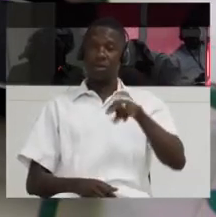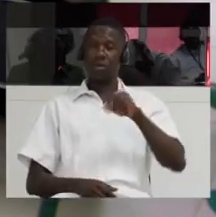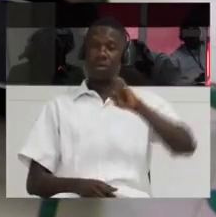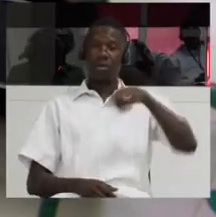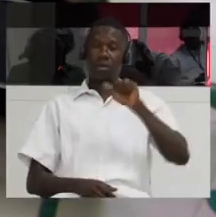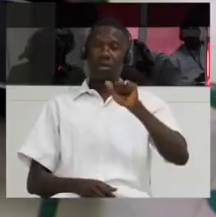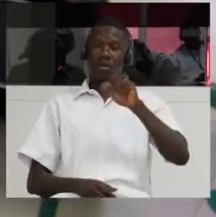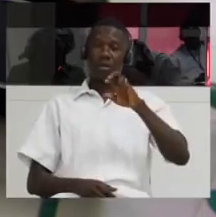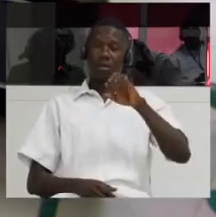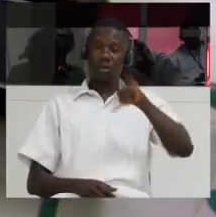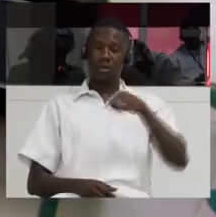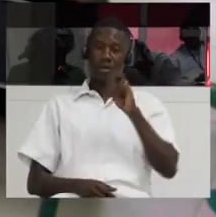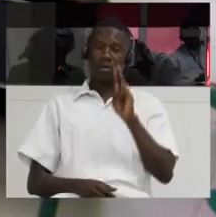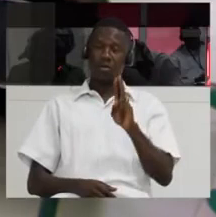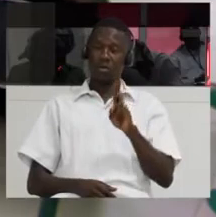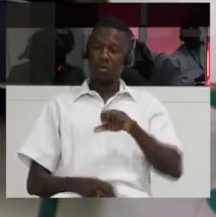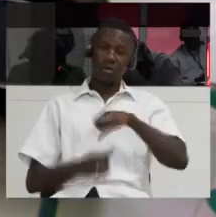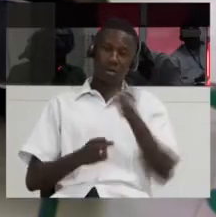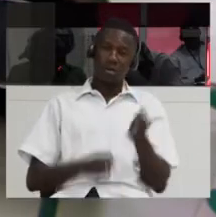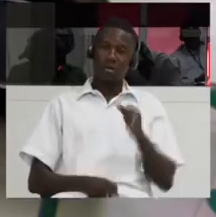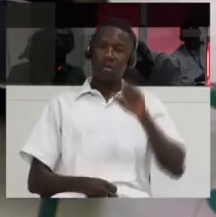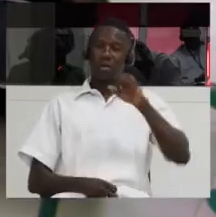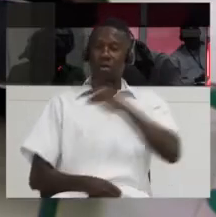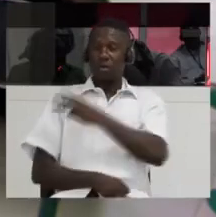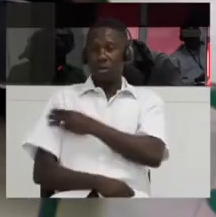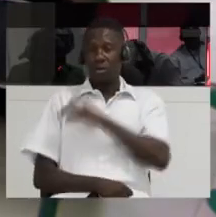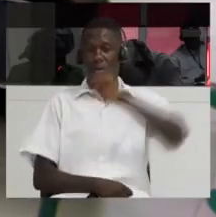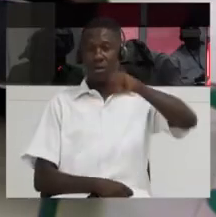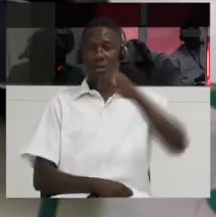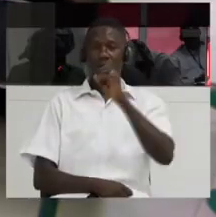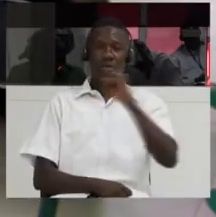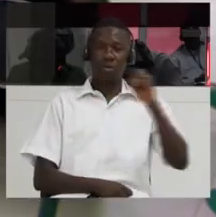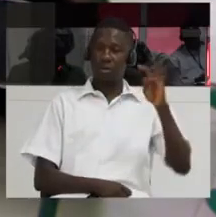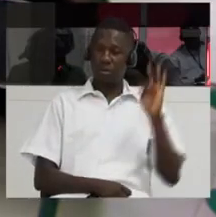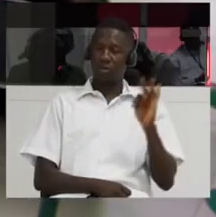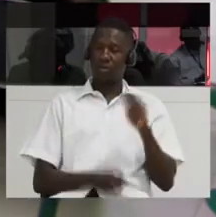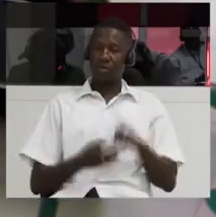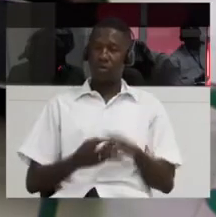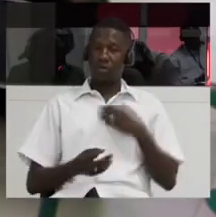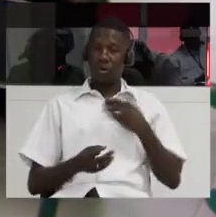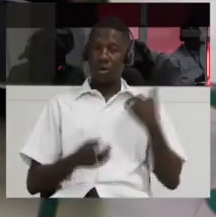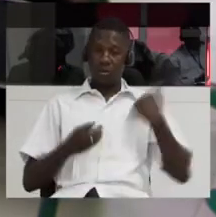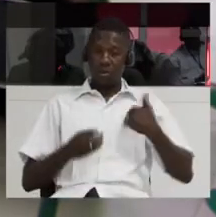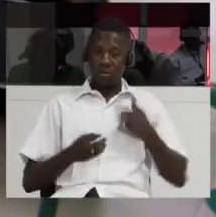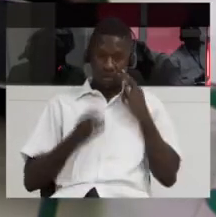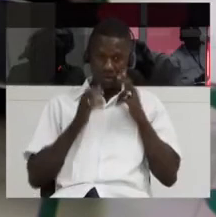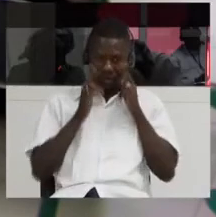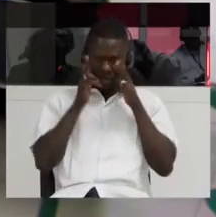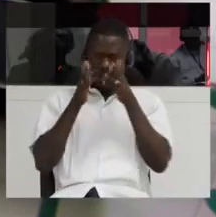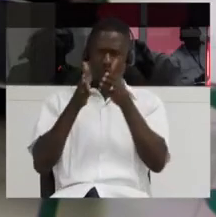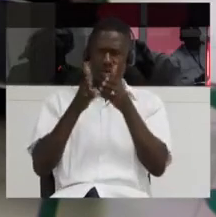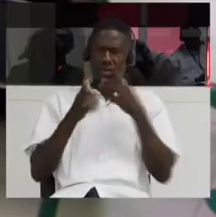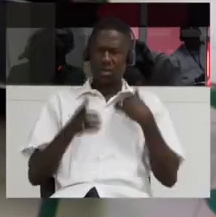Juf. So while people were concentrating on these people escaping, in fact, they are not even concentrating, they were firing at